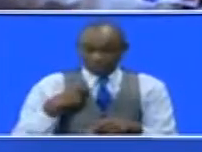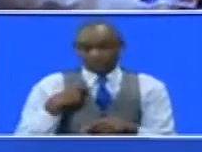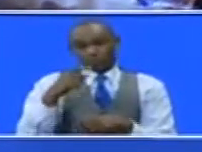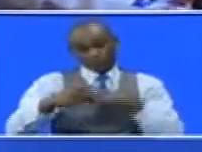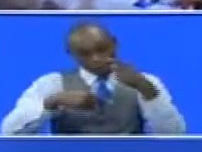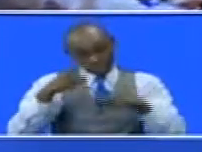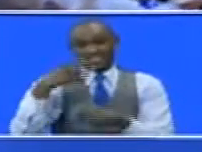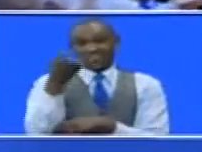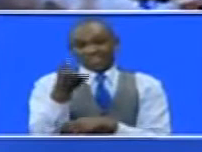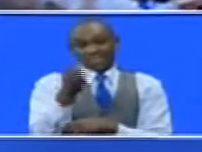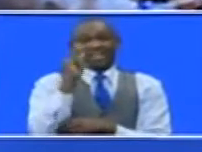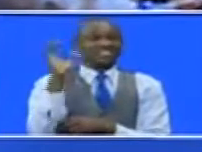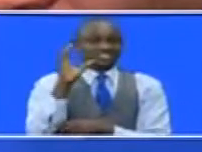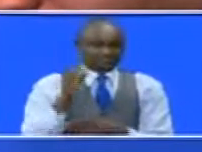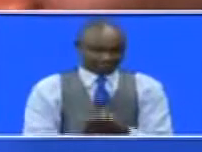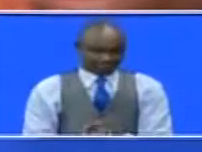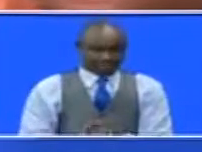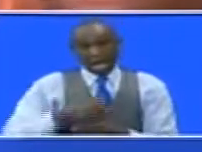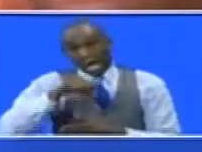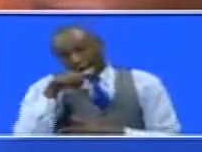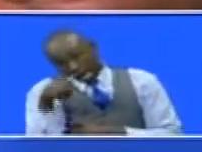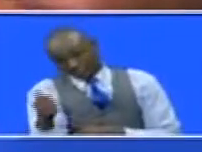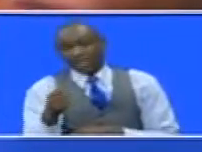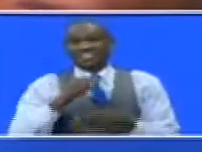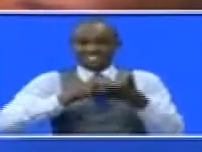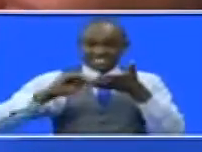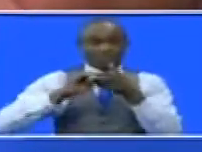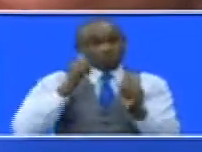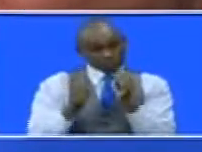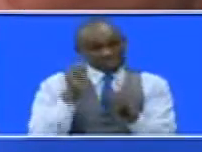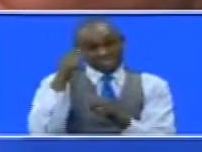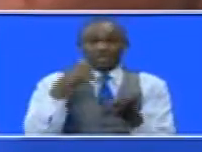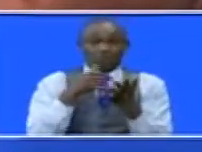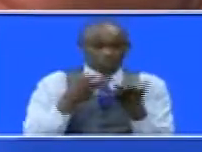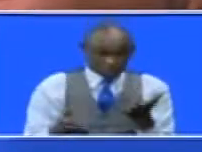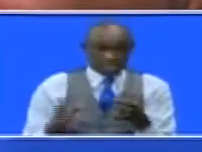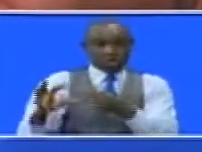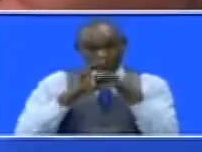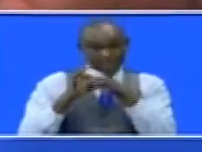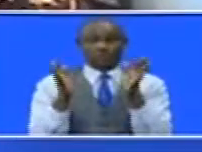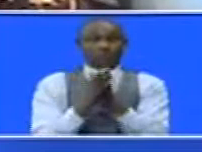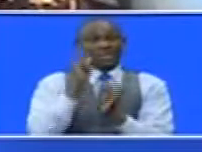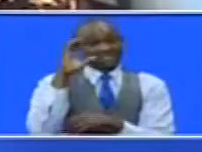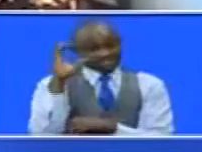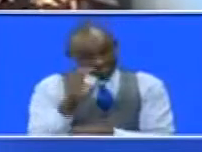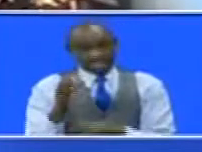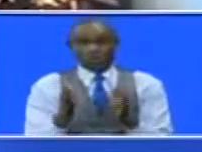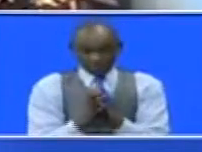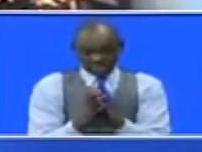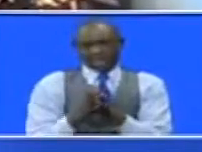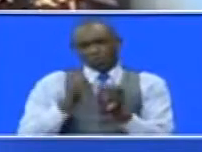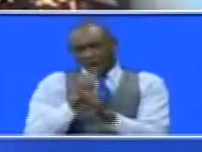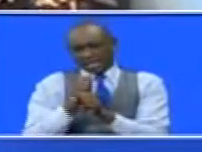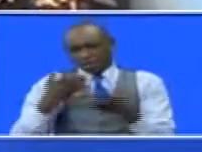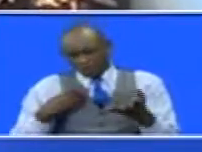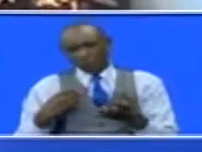process in the Rome Statute system. Other crucial sessions to be hosted by Kenya includes cooperation with the ICC and operationalization